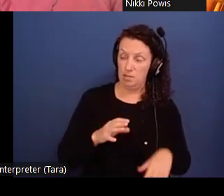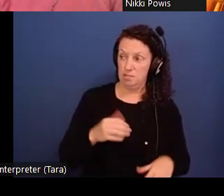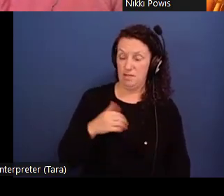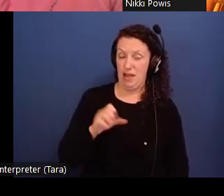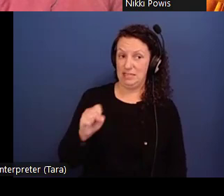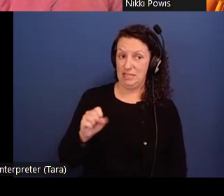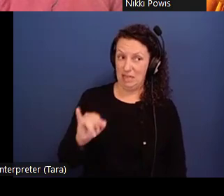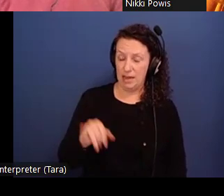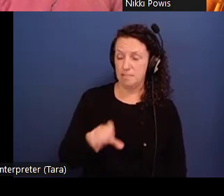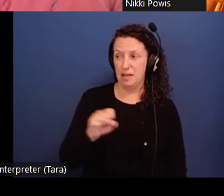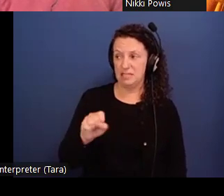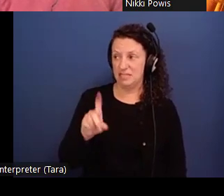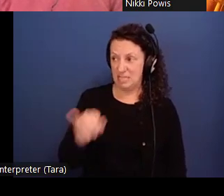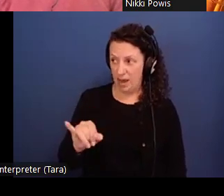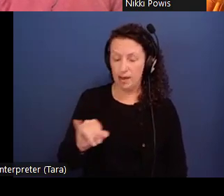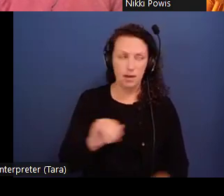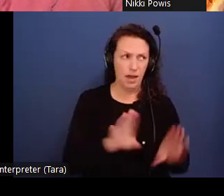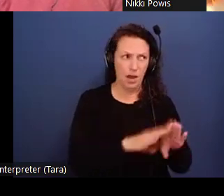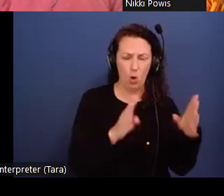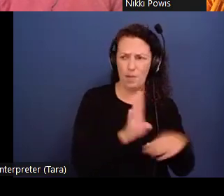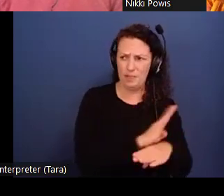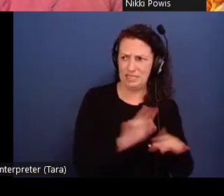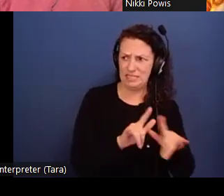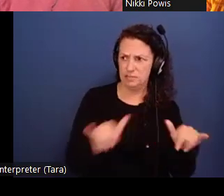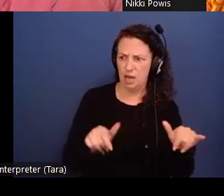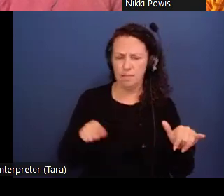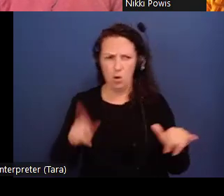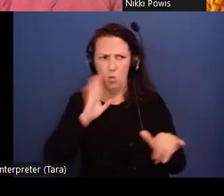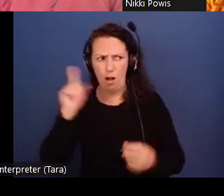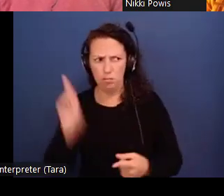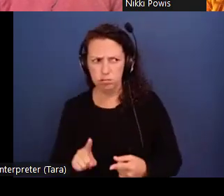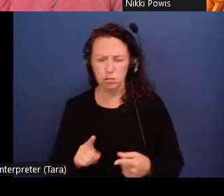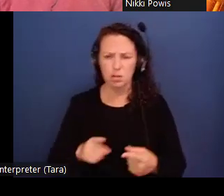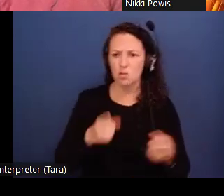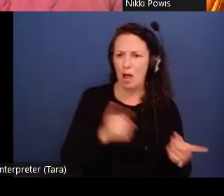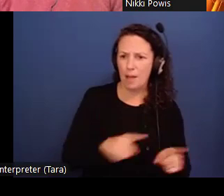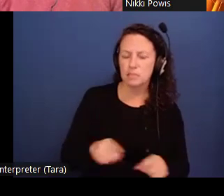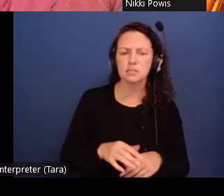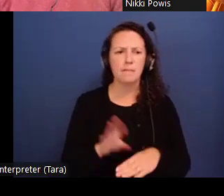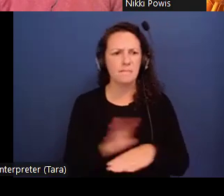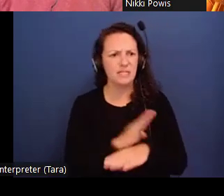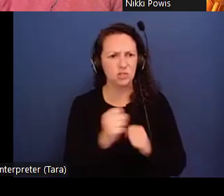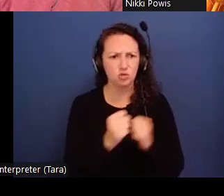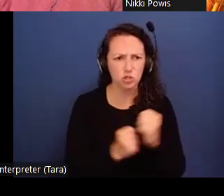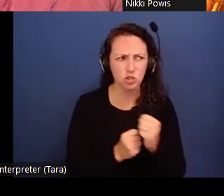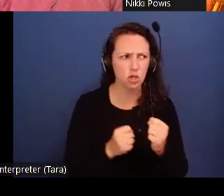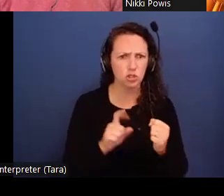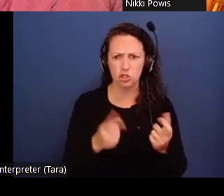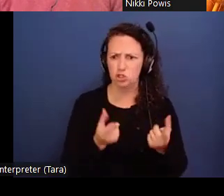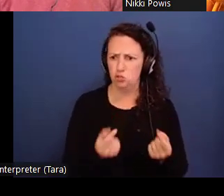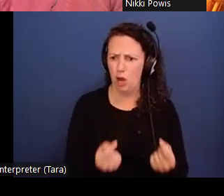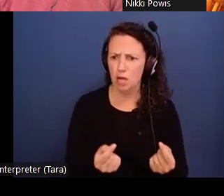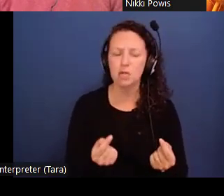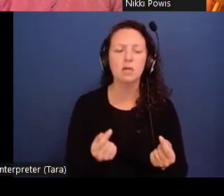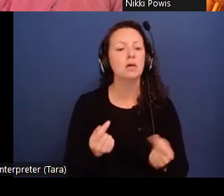start making revenue, or I have business assets. What type of business structure should I start? We also have someone who